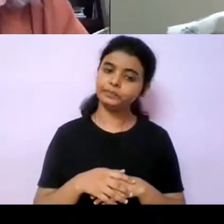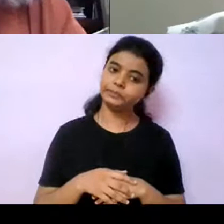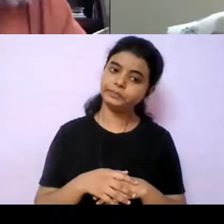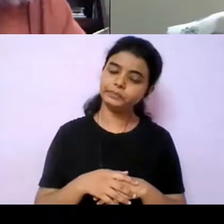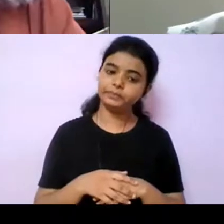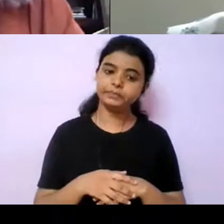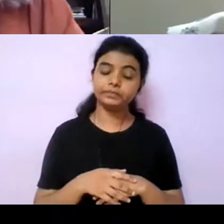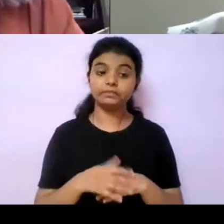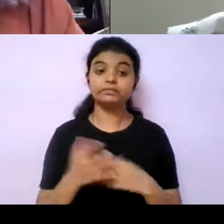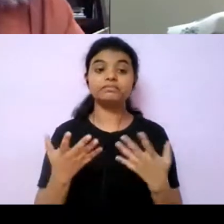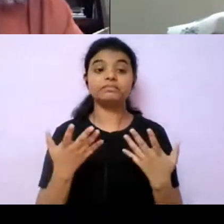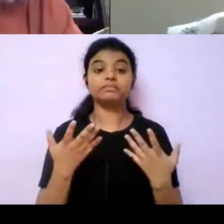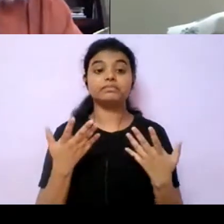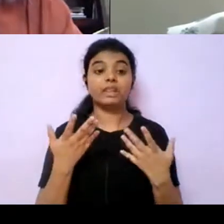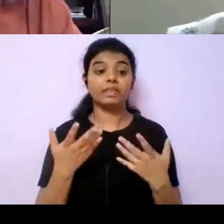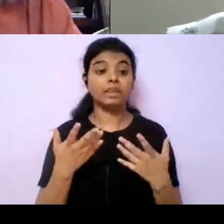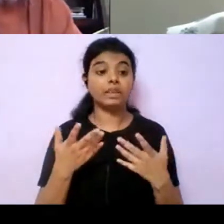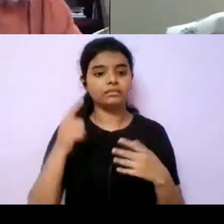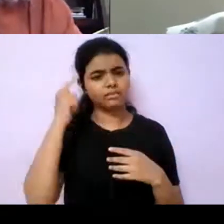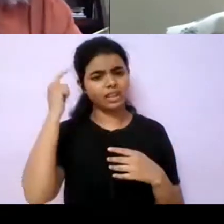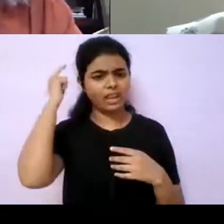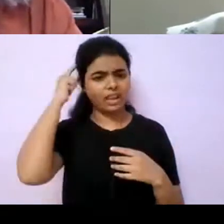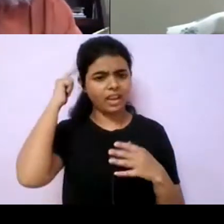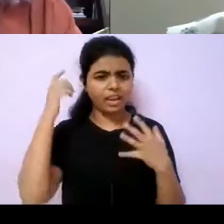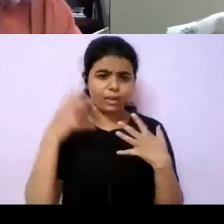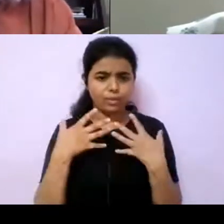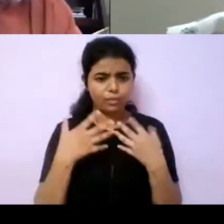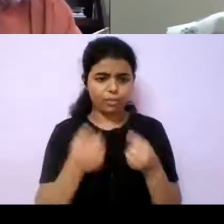The intent to care is certainly there.